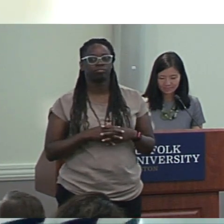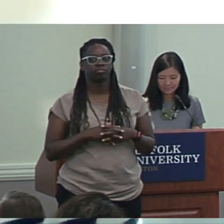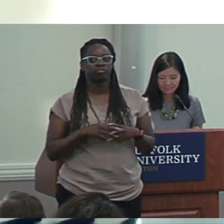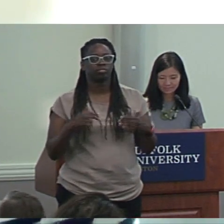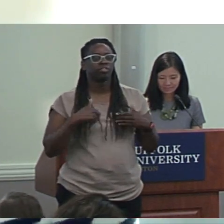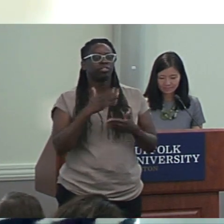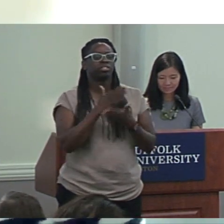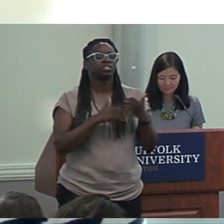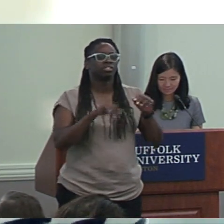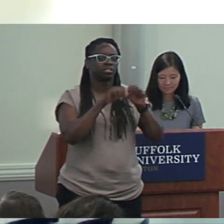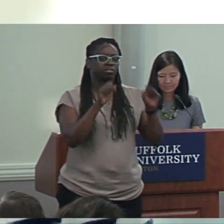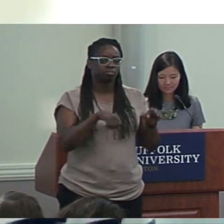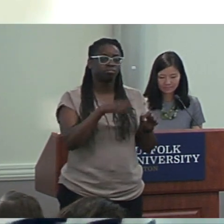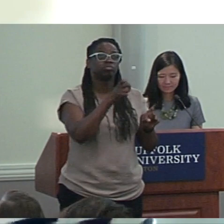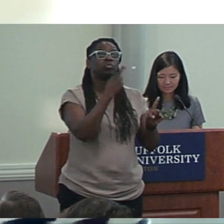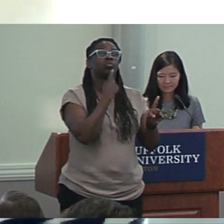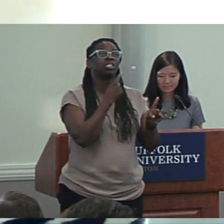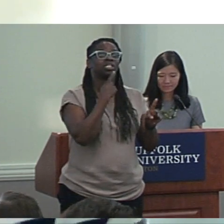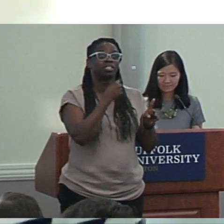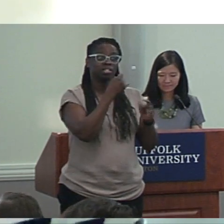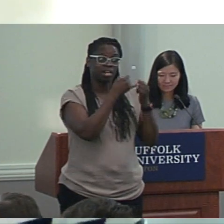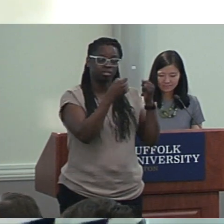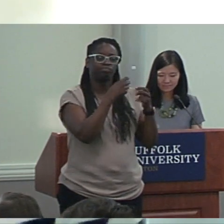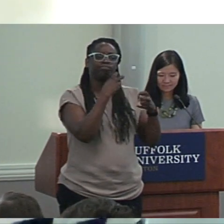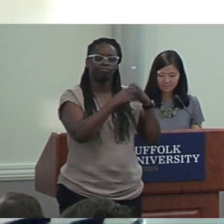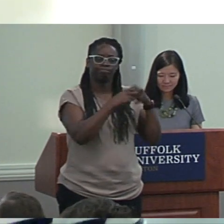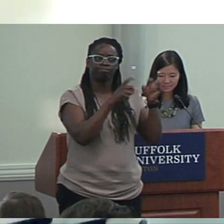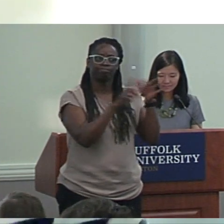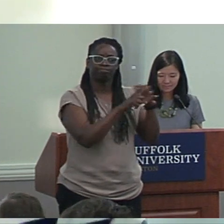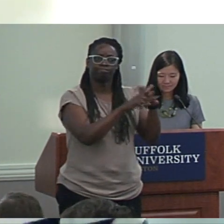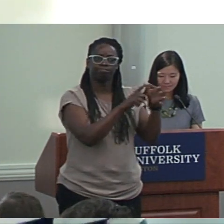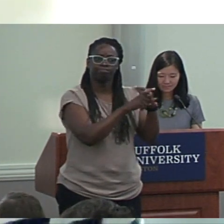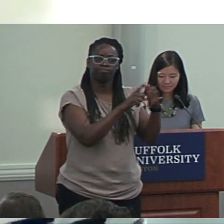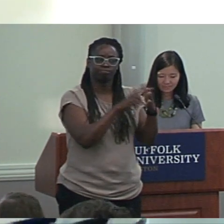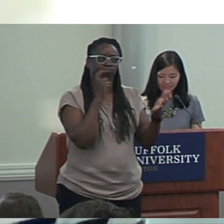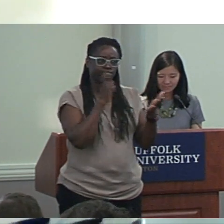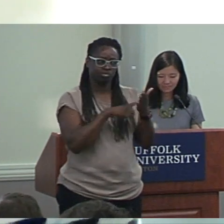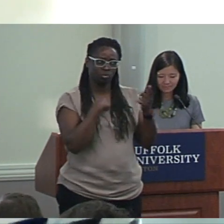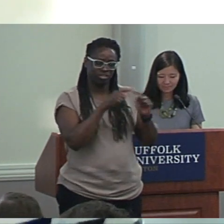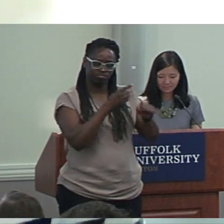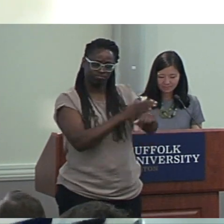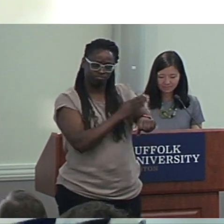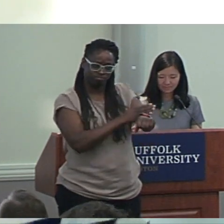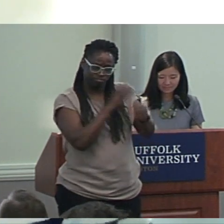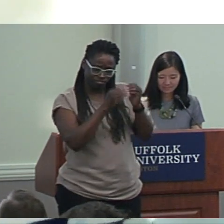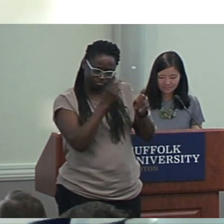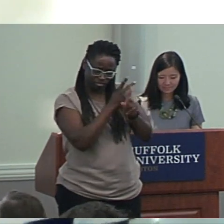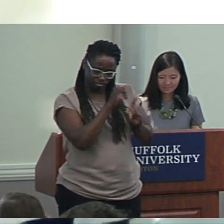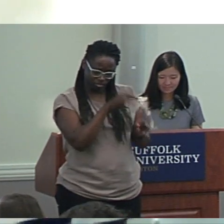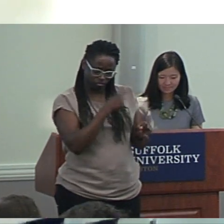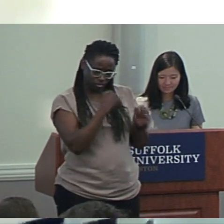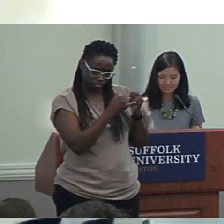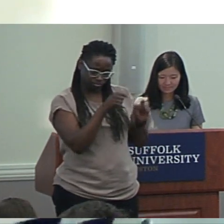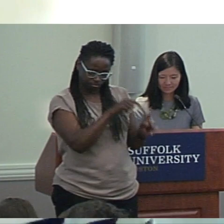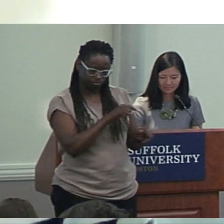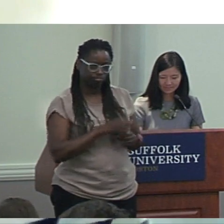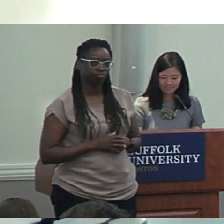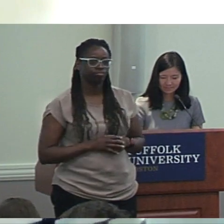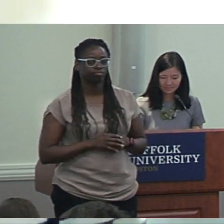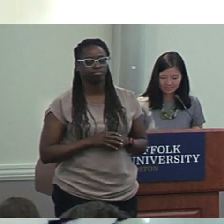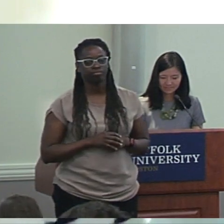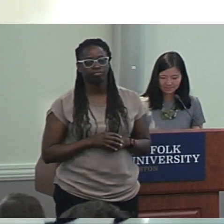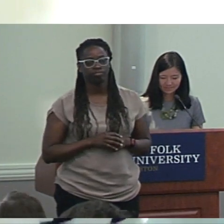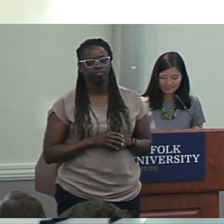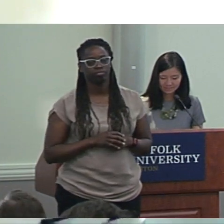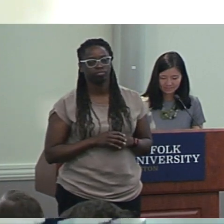red line that we are actively working on. But what I would say, if you